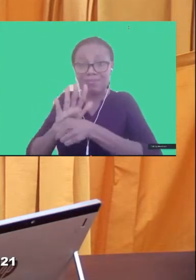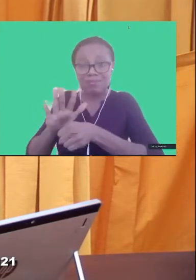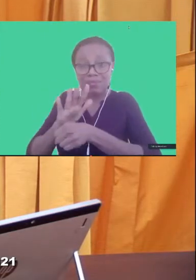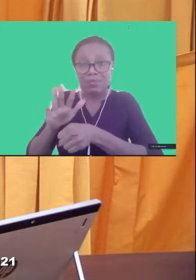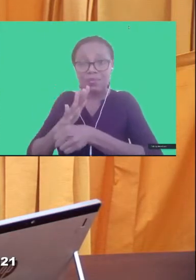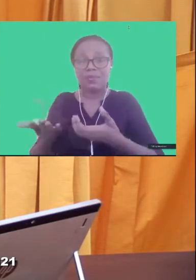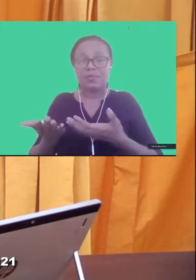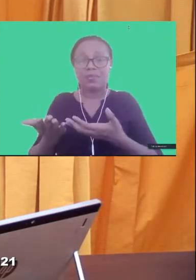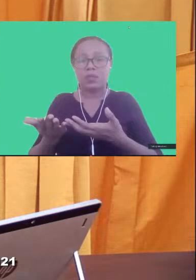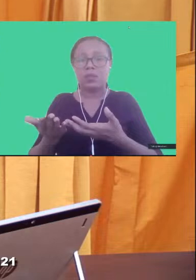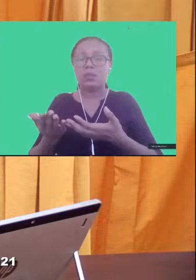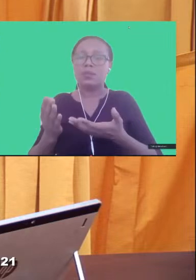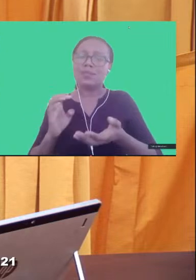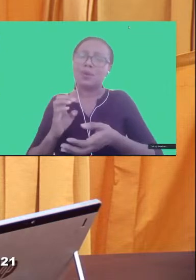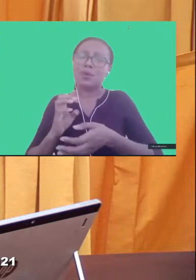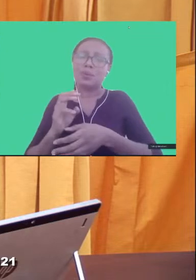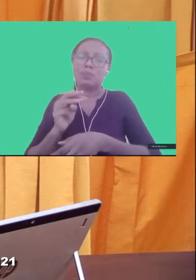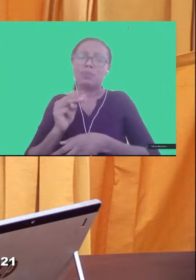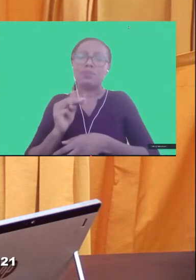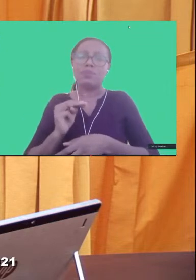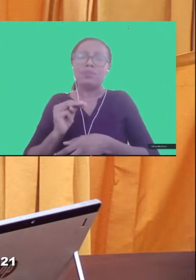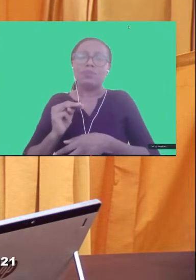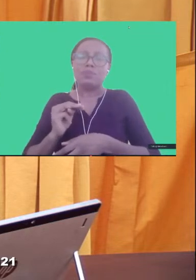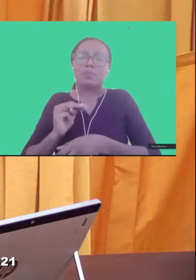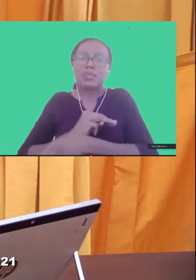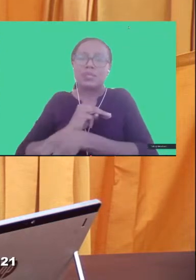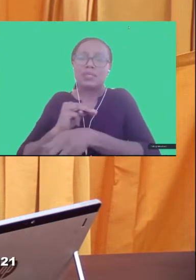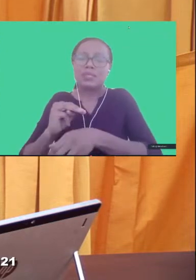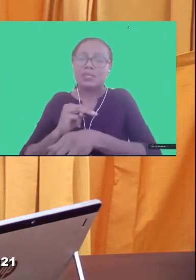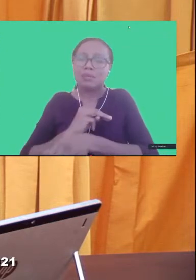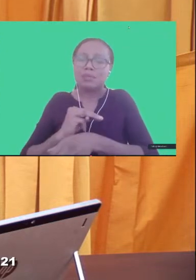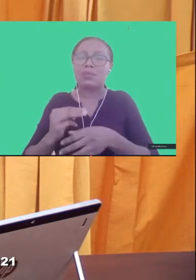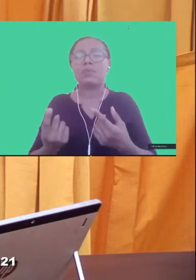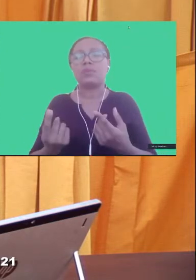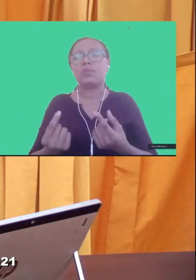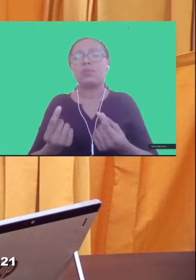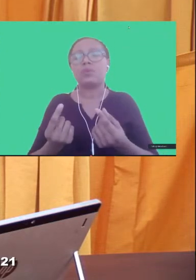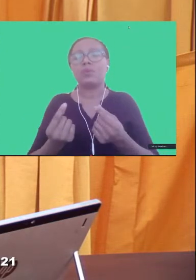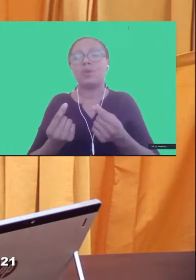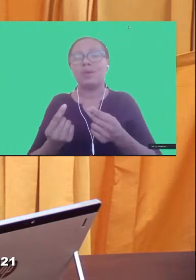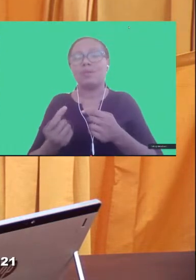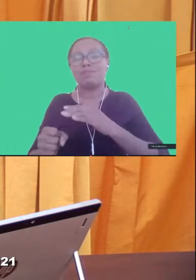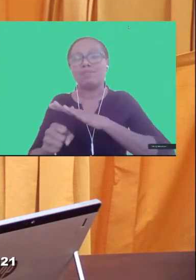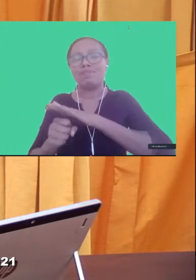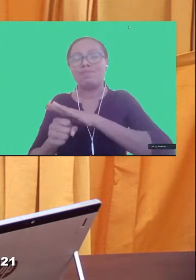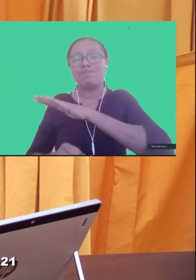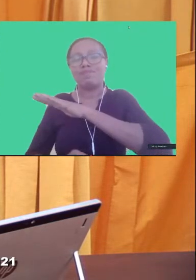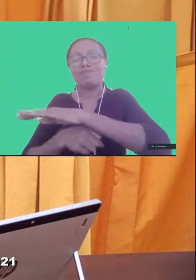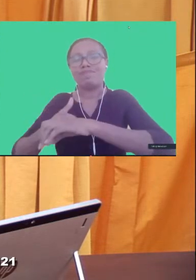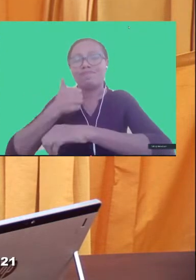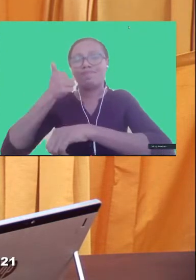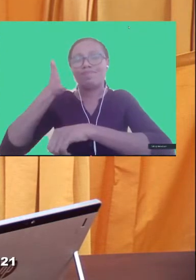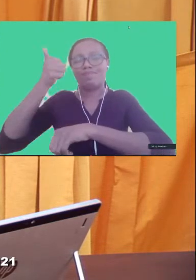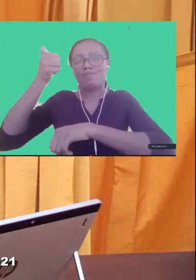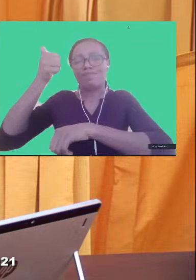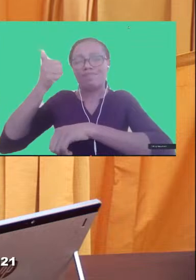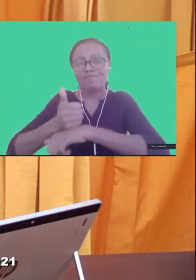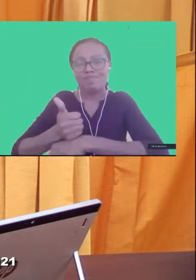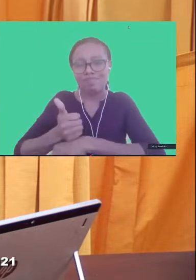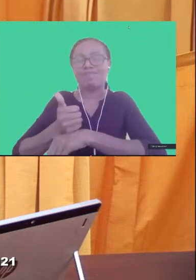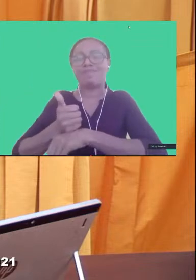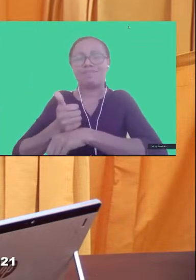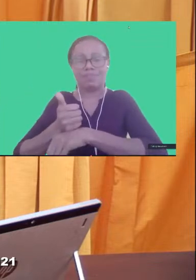a number of foundational work this year to be able to help us to reach, if you think of